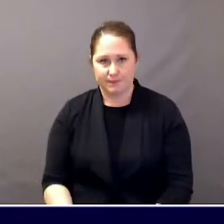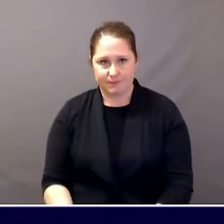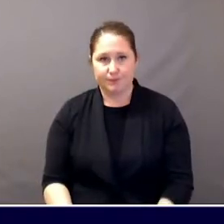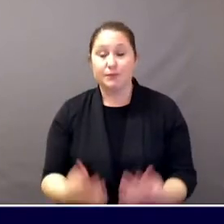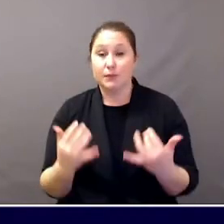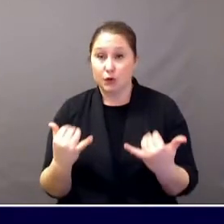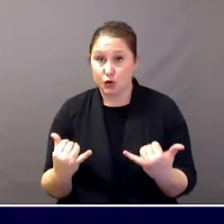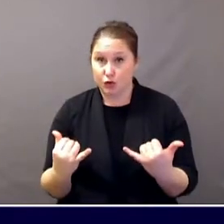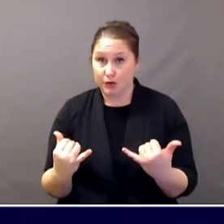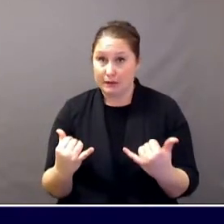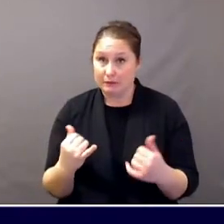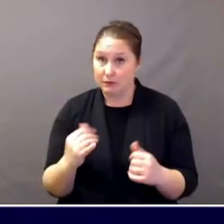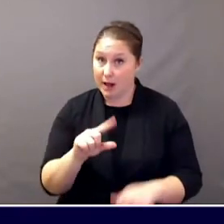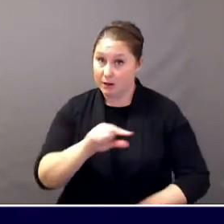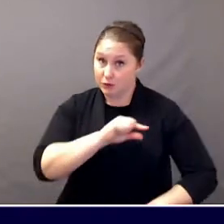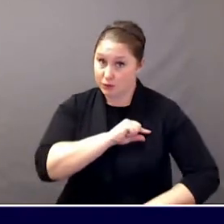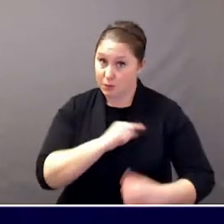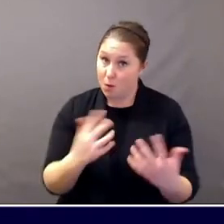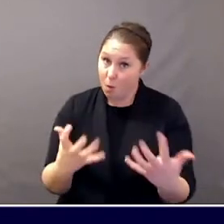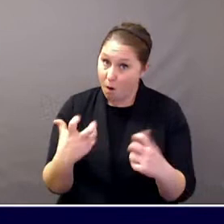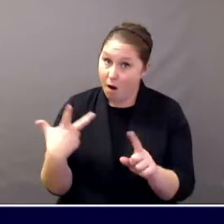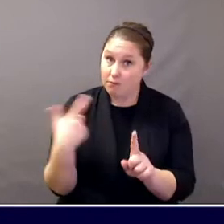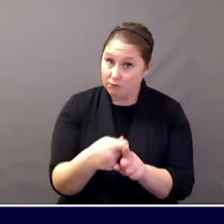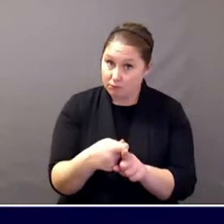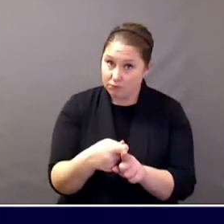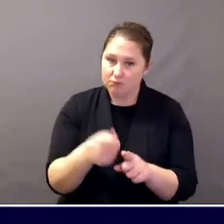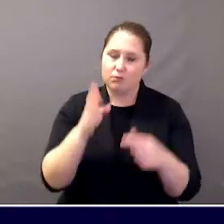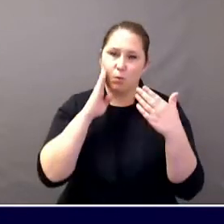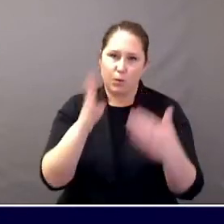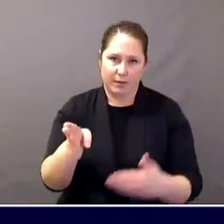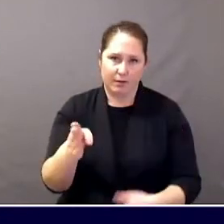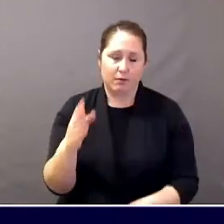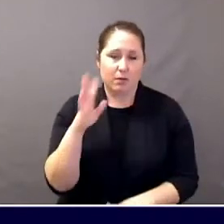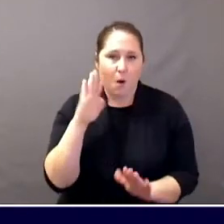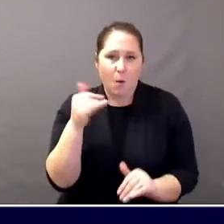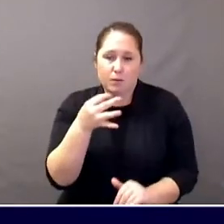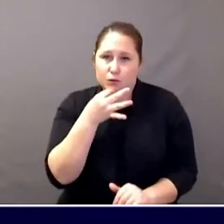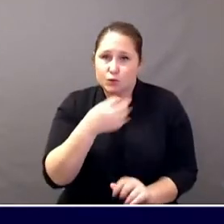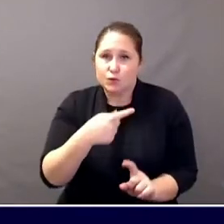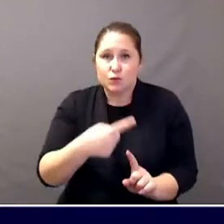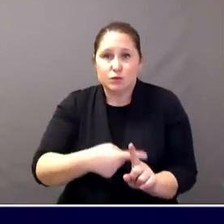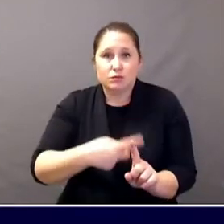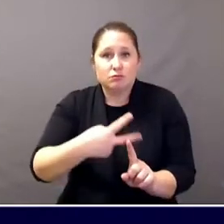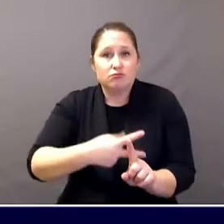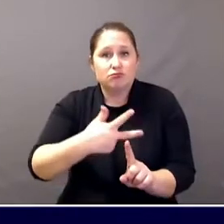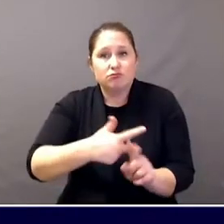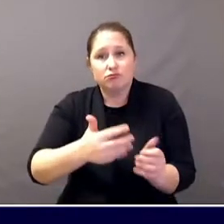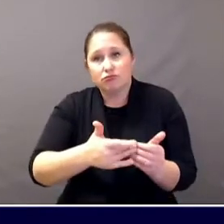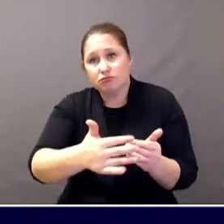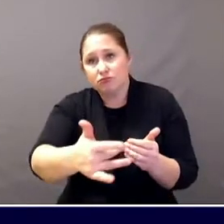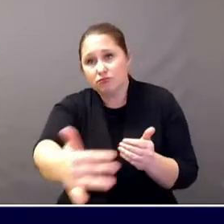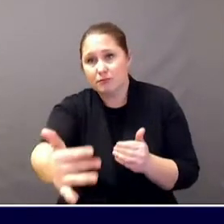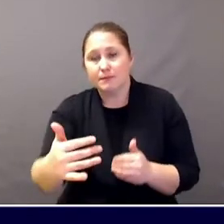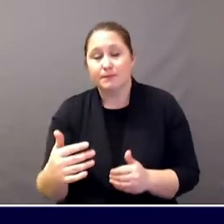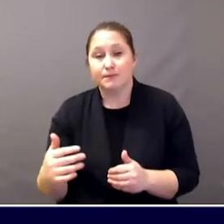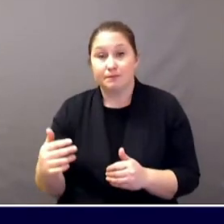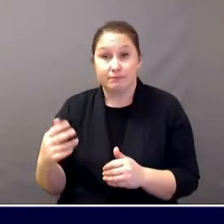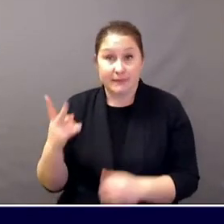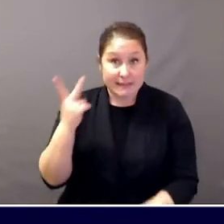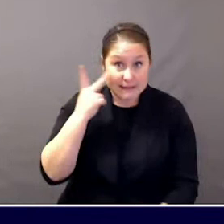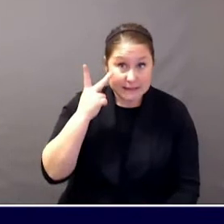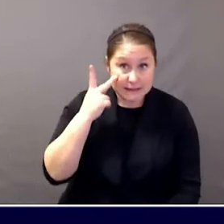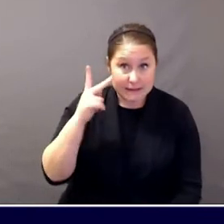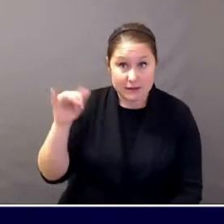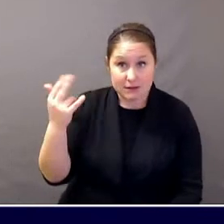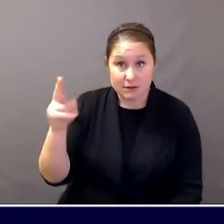wants a vaccination will be vaccinated, hopefully in the coming months. Again, depending on whether the Johnson & Johnson